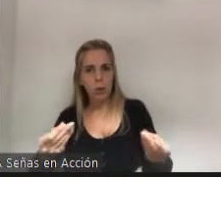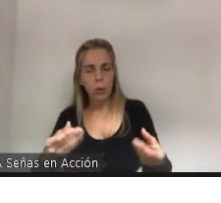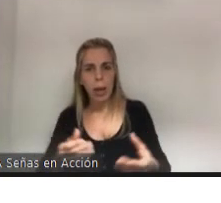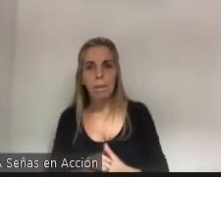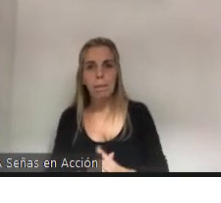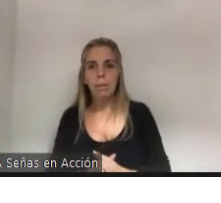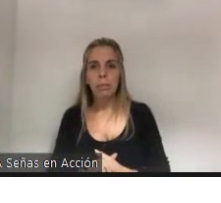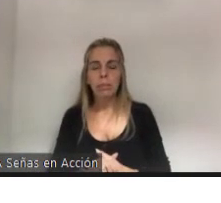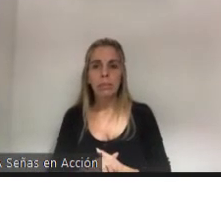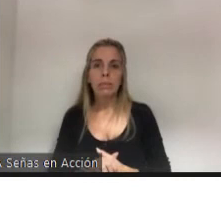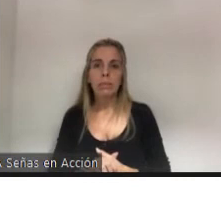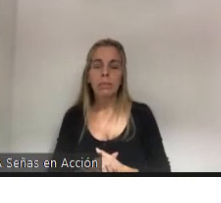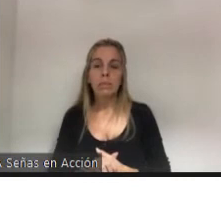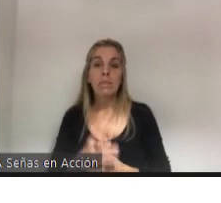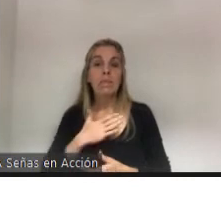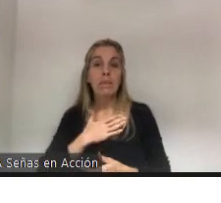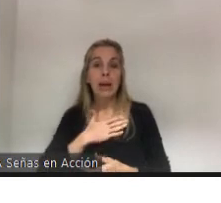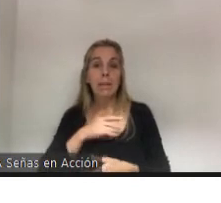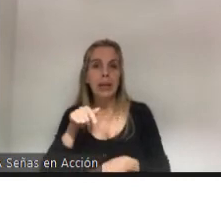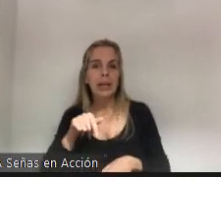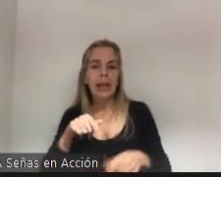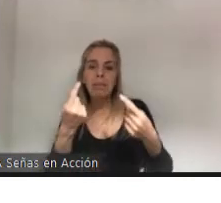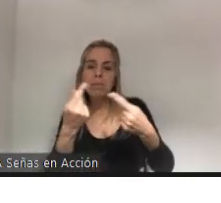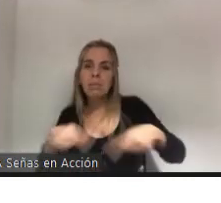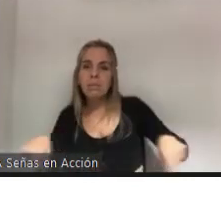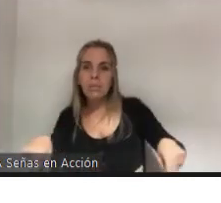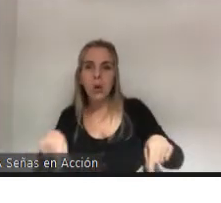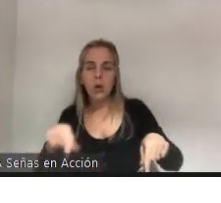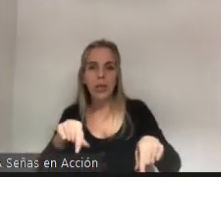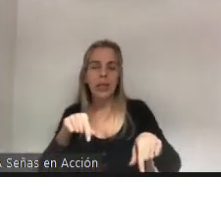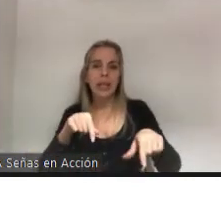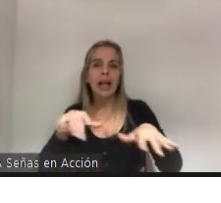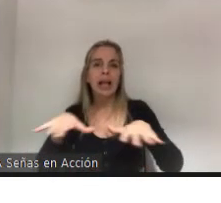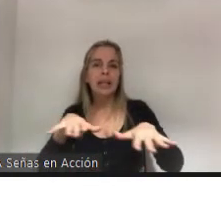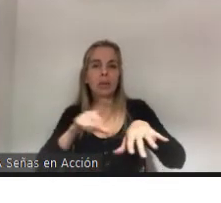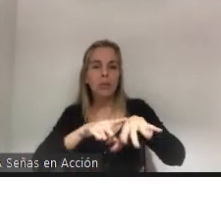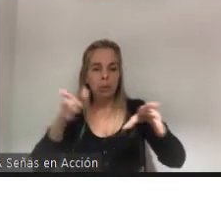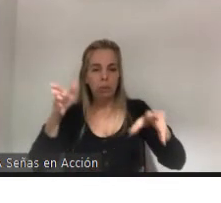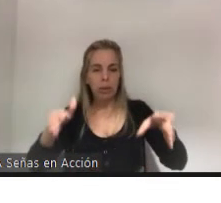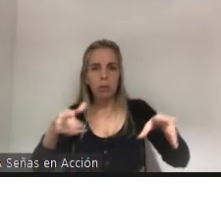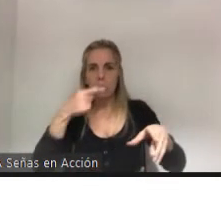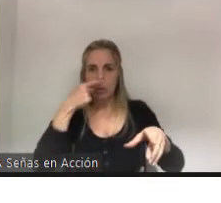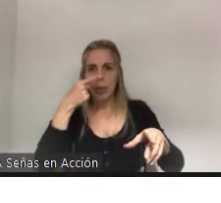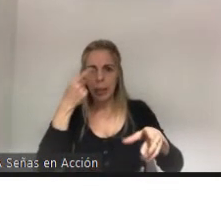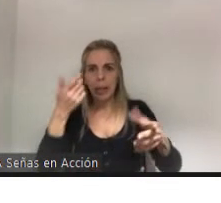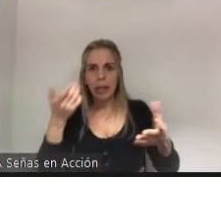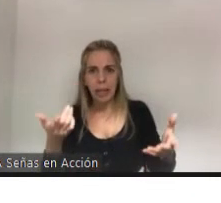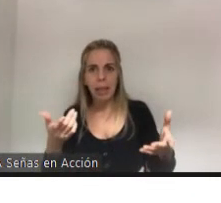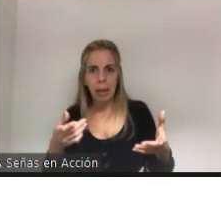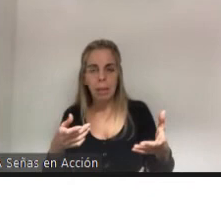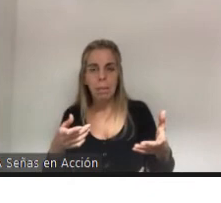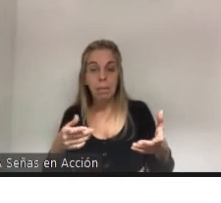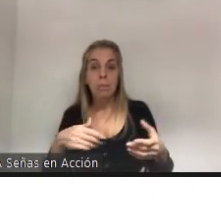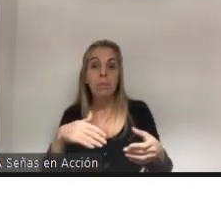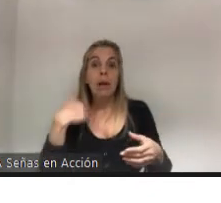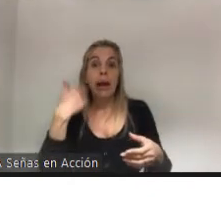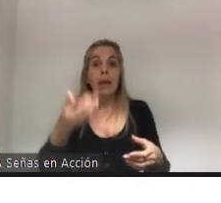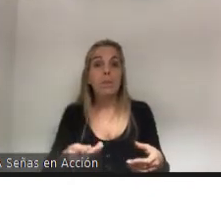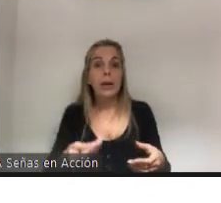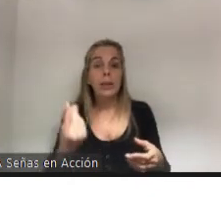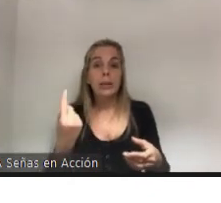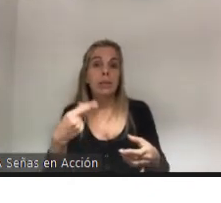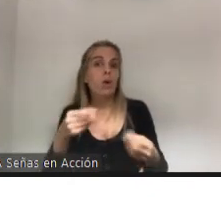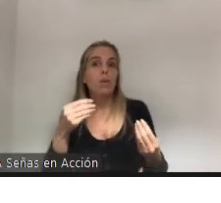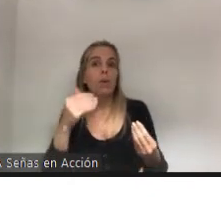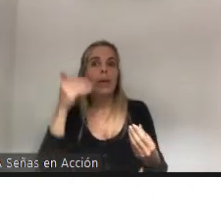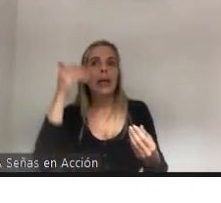quite legitimately so. So all these paradoxes that have happened on this while are quite interesting. And how will they